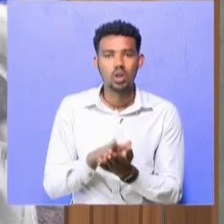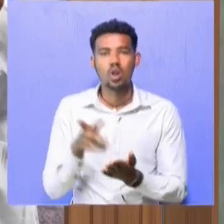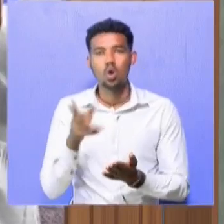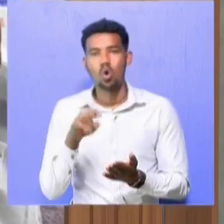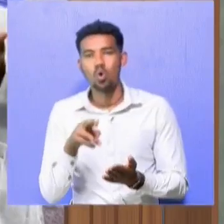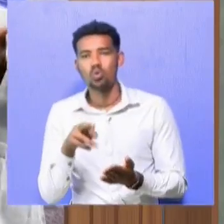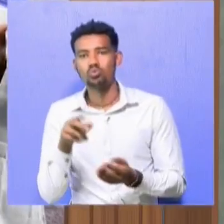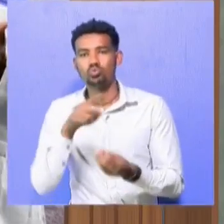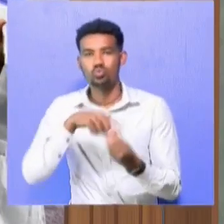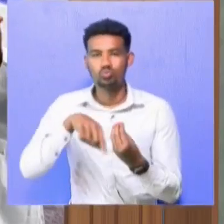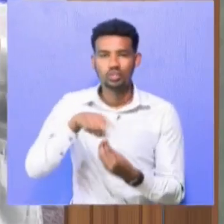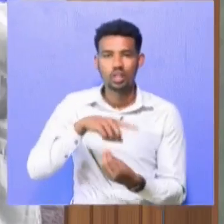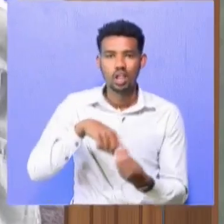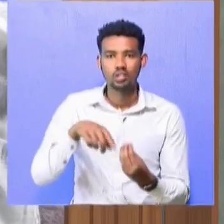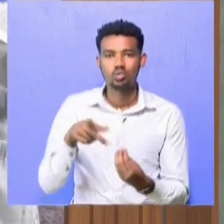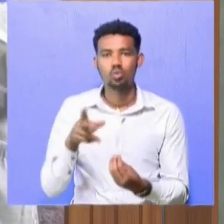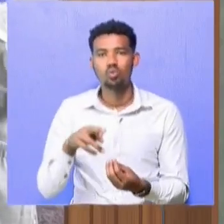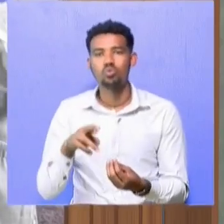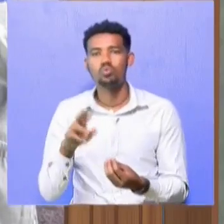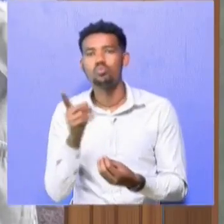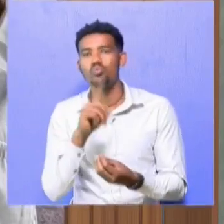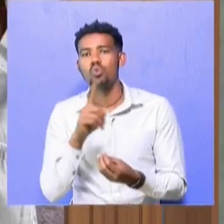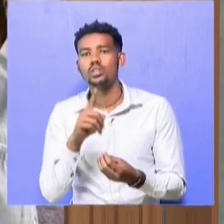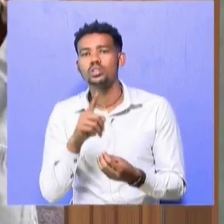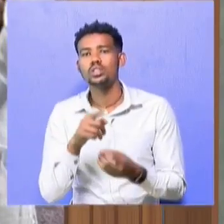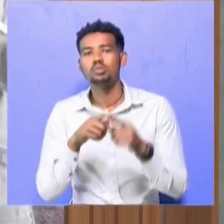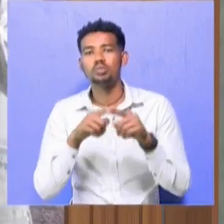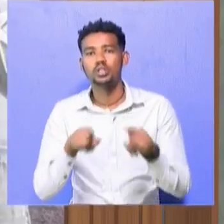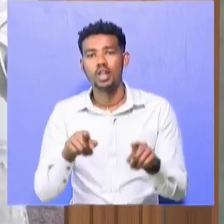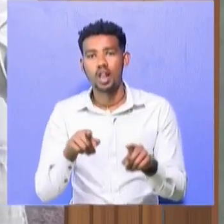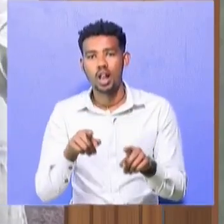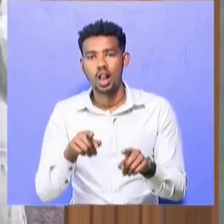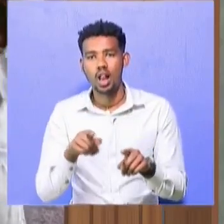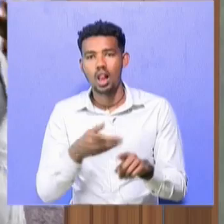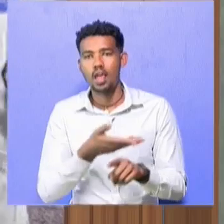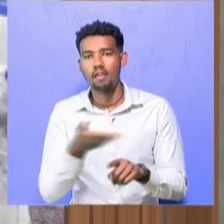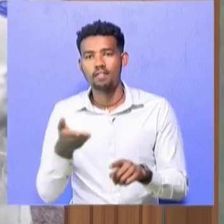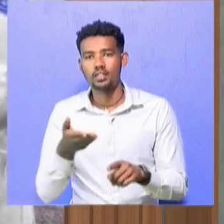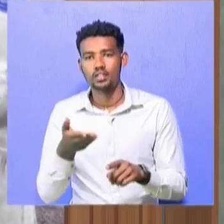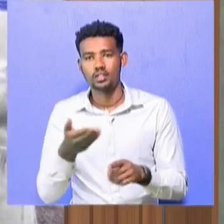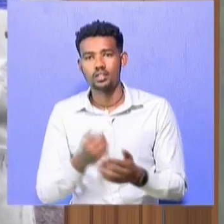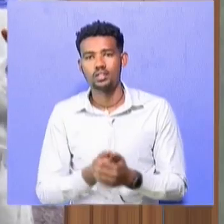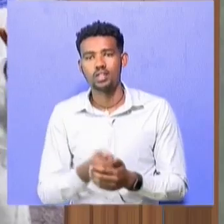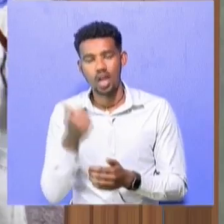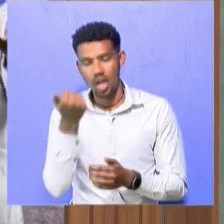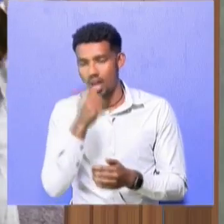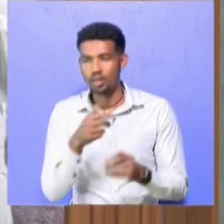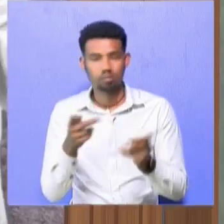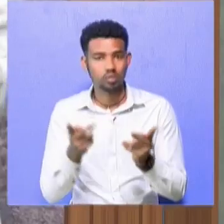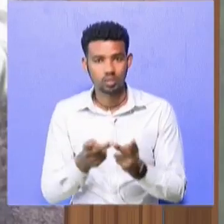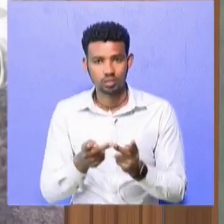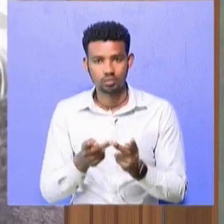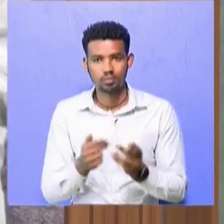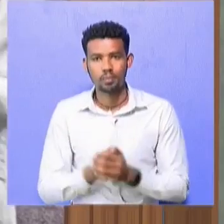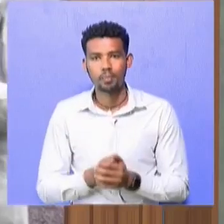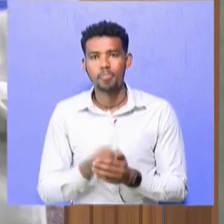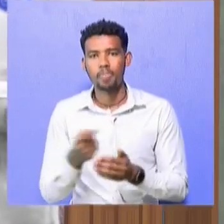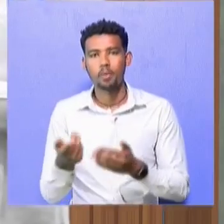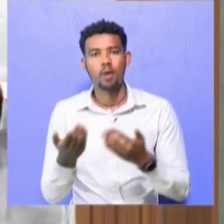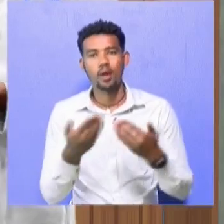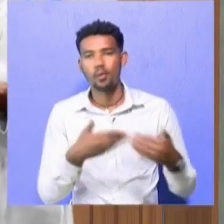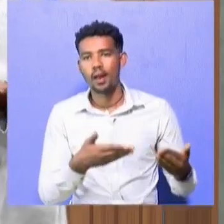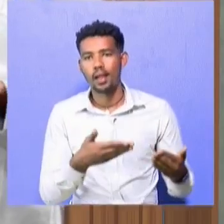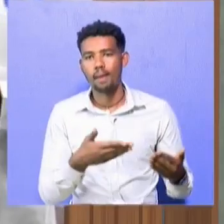in your village, what's going on, a special event is wherever it is. So you are welcome to